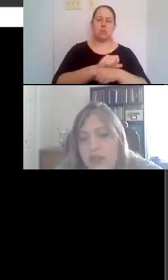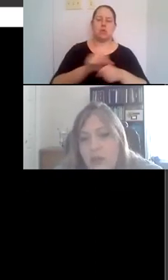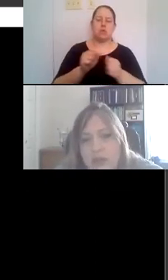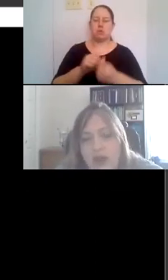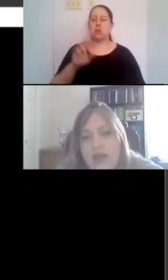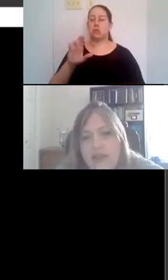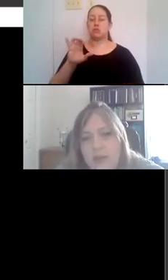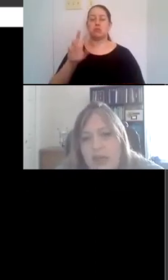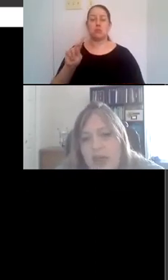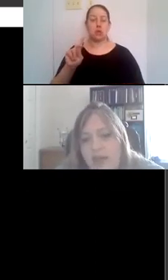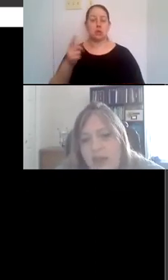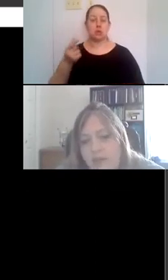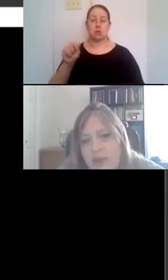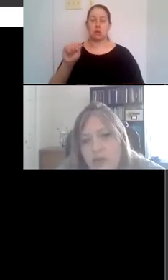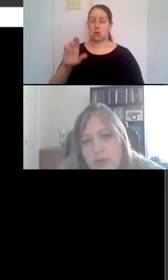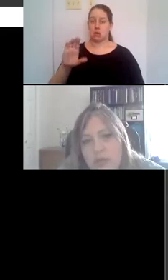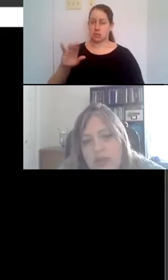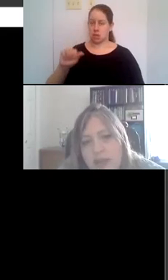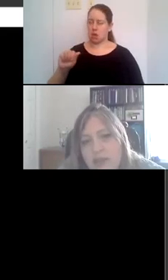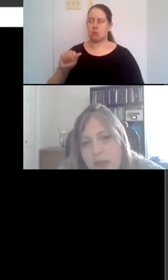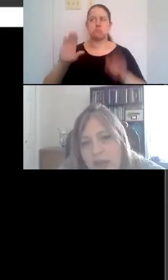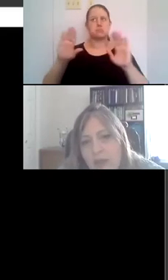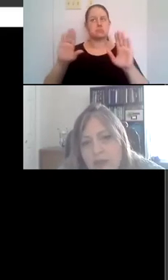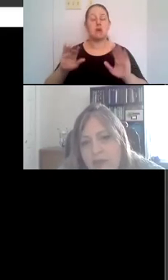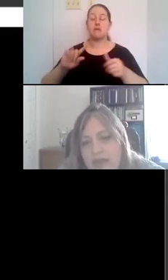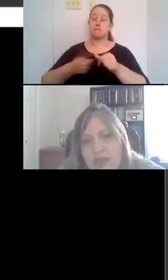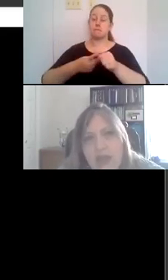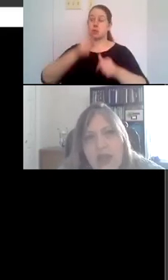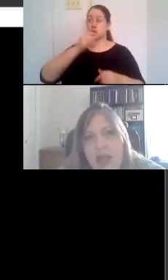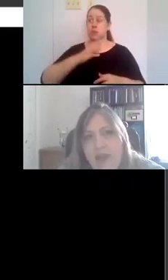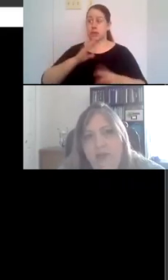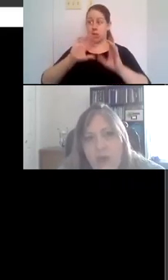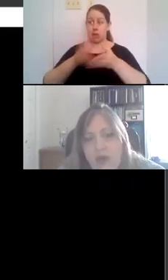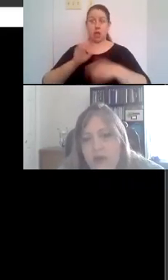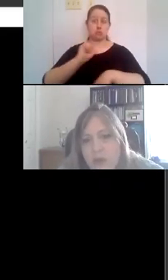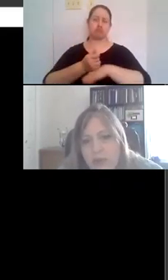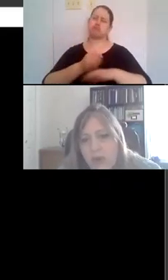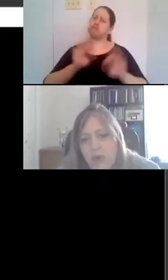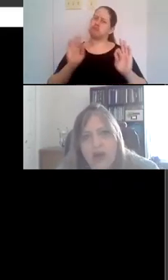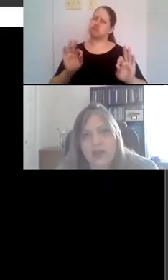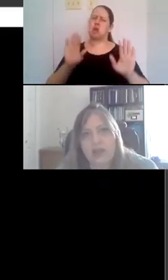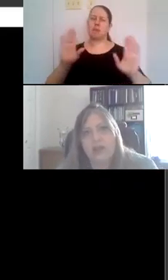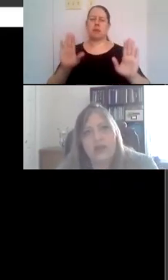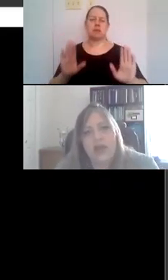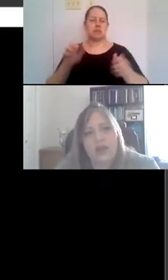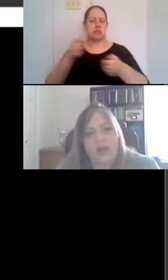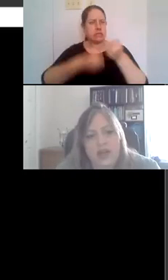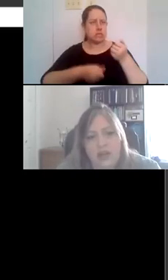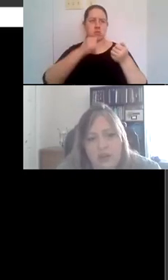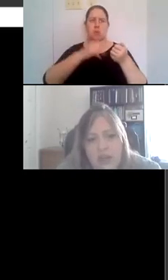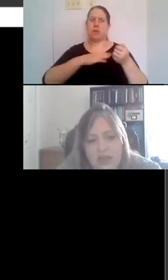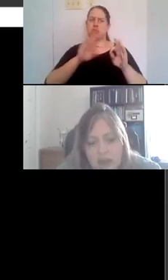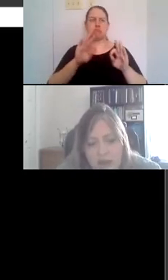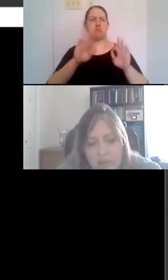Garcia was awesome. And that first women's class we had was amazing. Every one of those women were rock stars. They